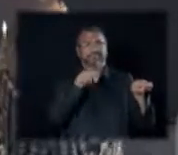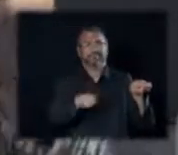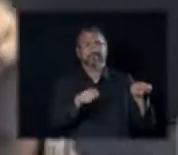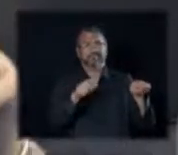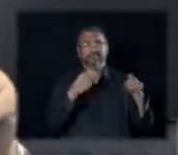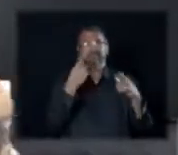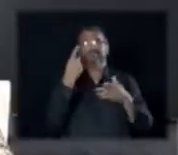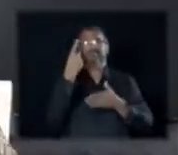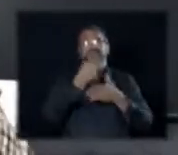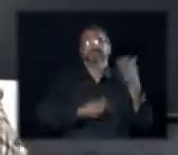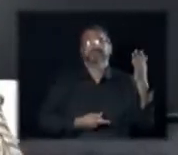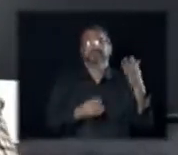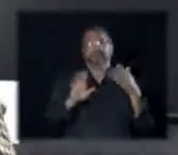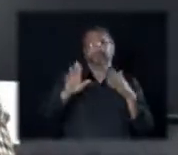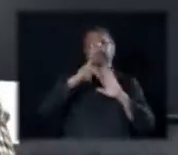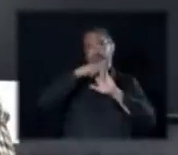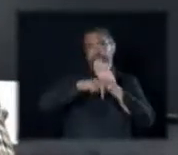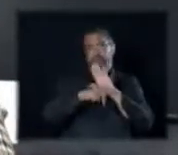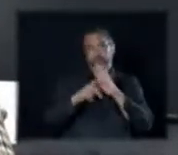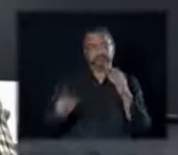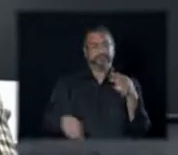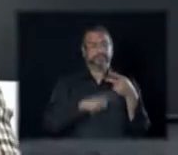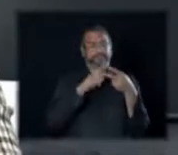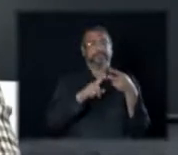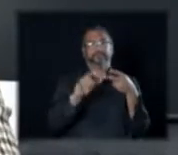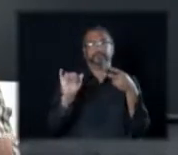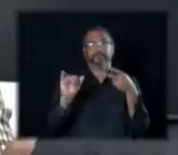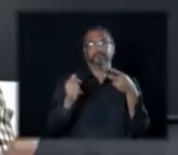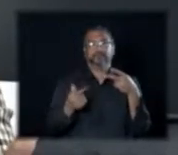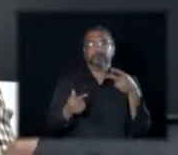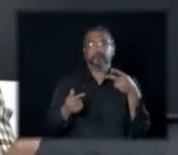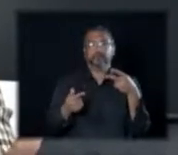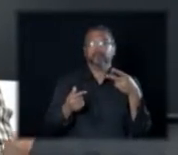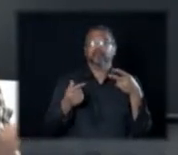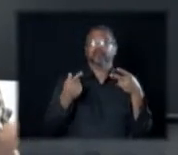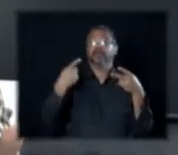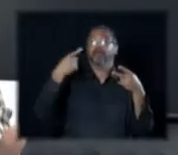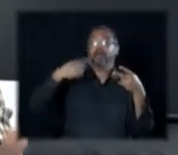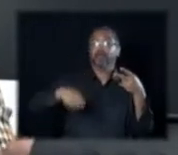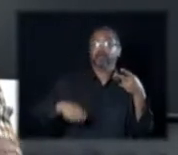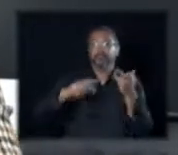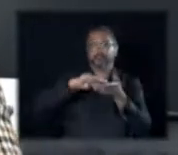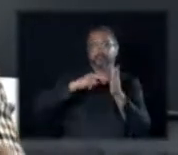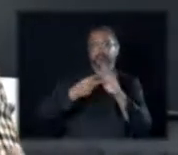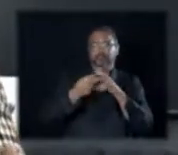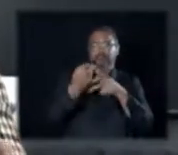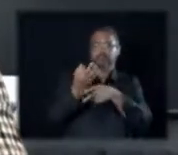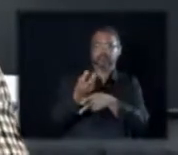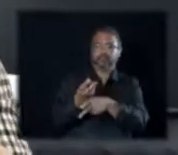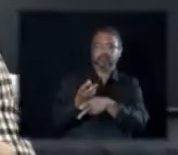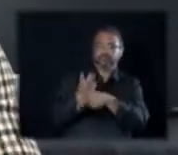that policy already? And what is going to be the criteria in that policy? And the second question,